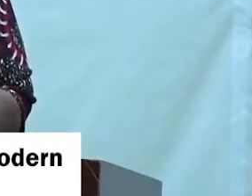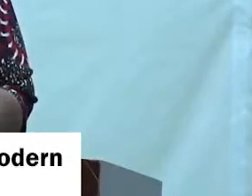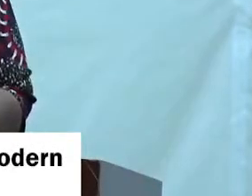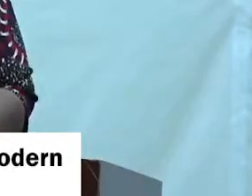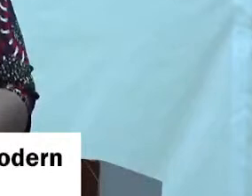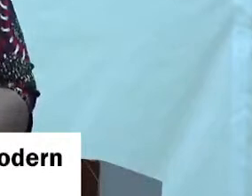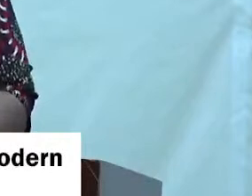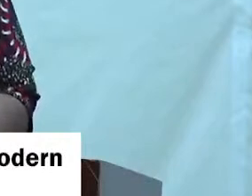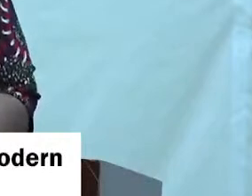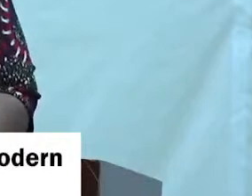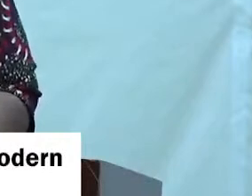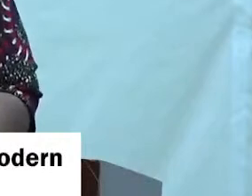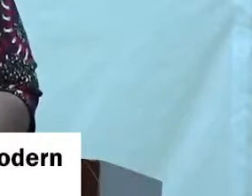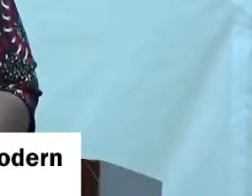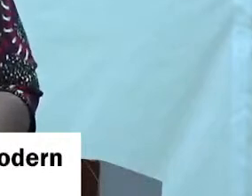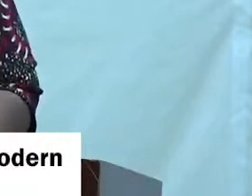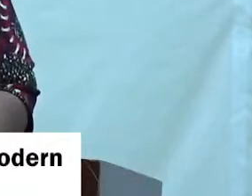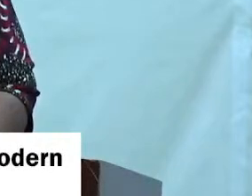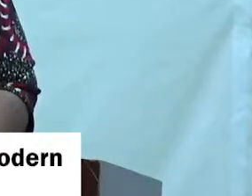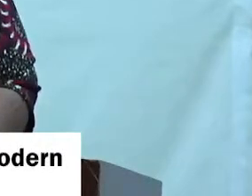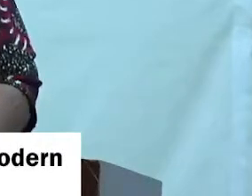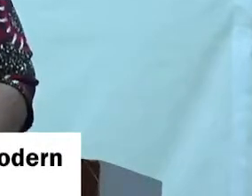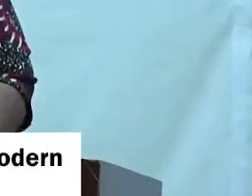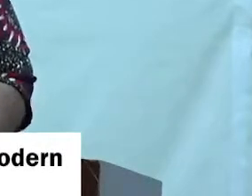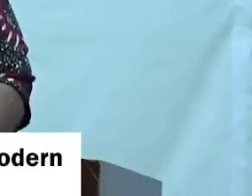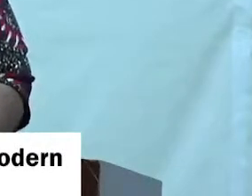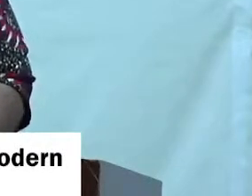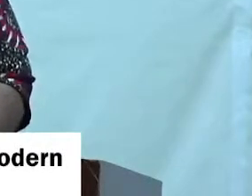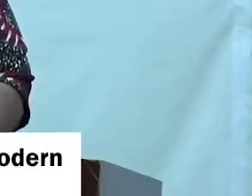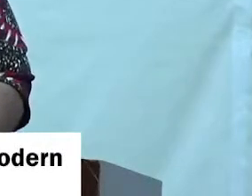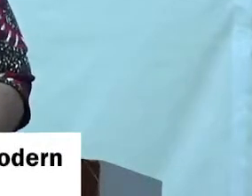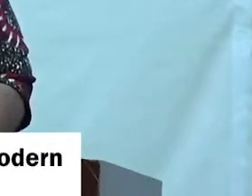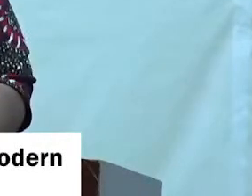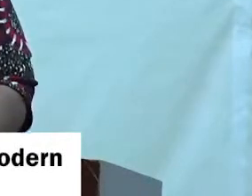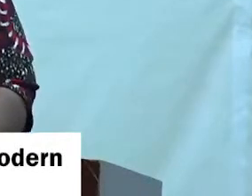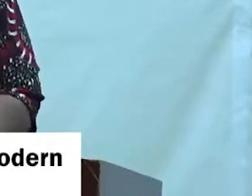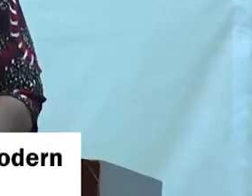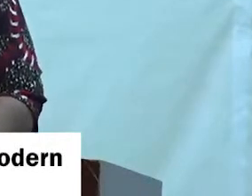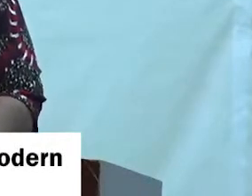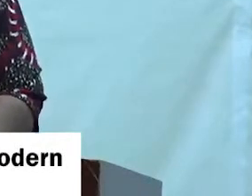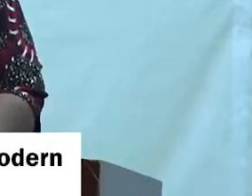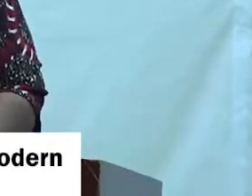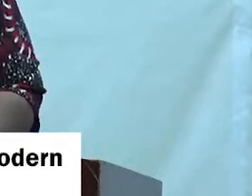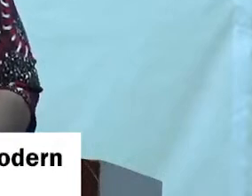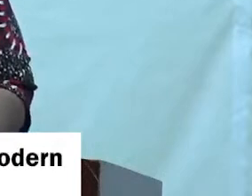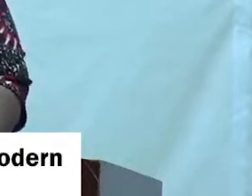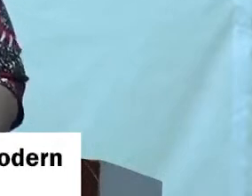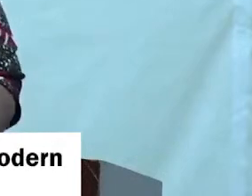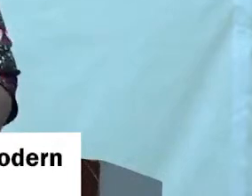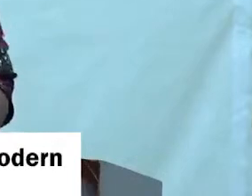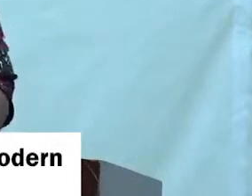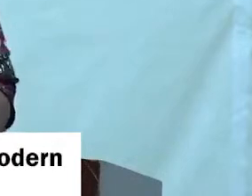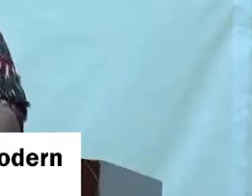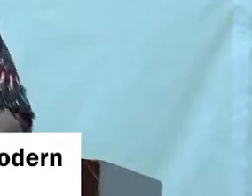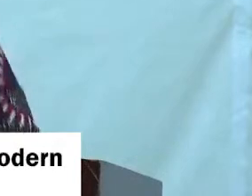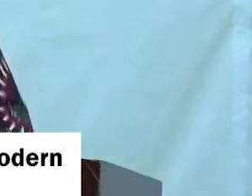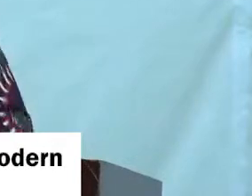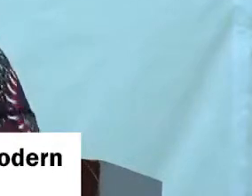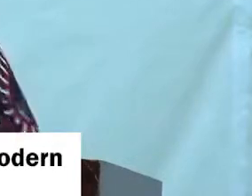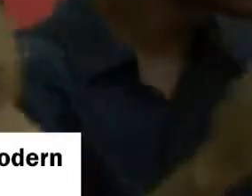CDD Ghana, Professor H. Kwesi Prempeh, to set the tone for the welcome address. We want to hear your applause, please.